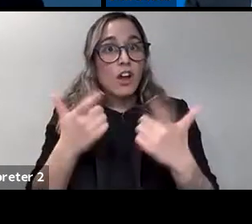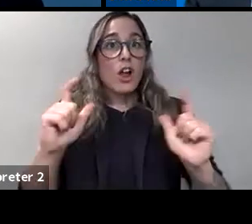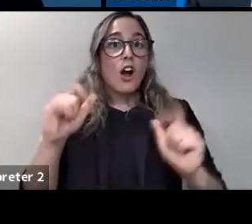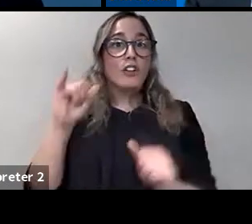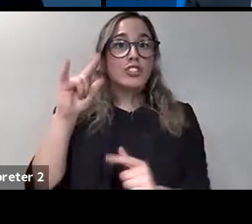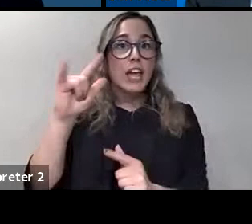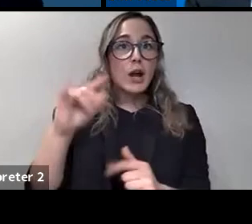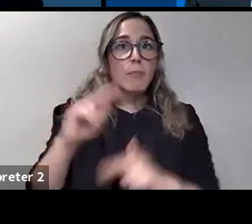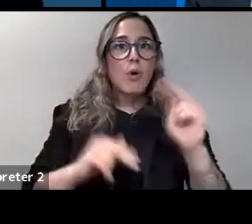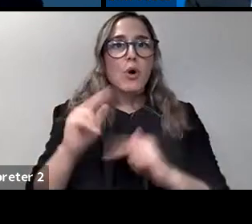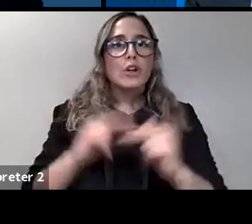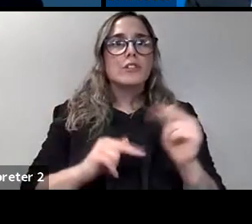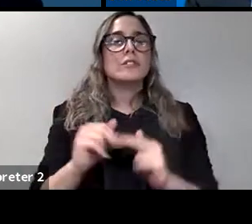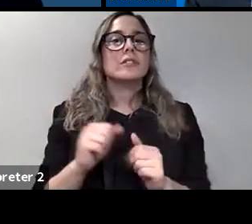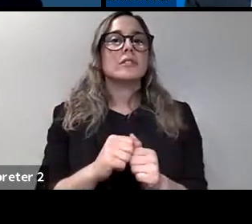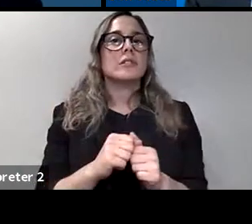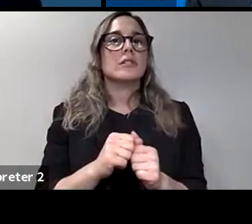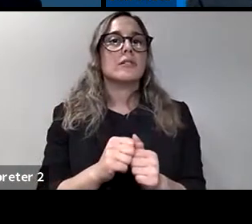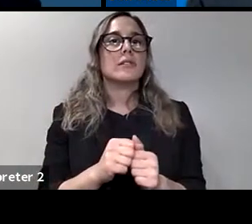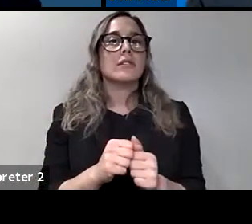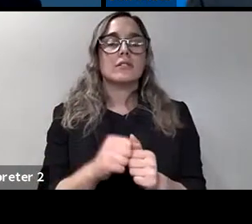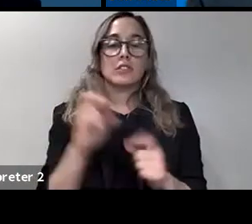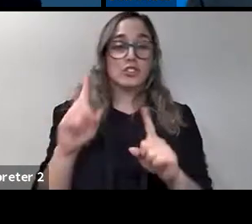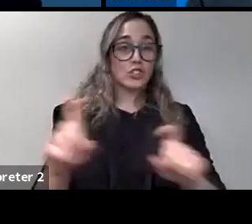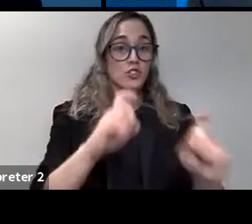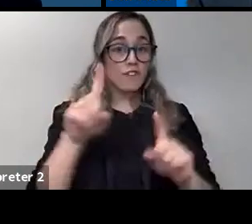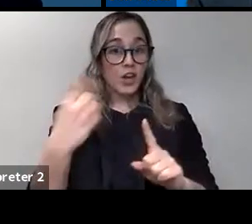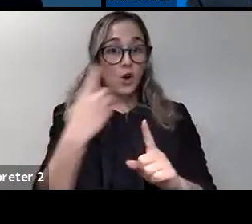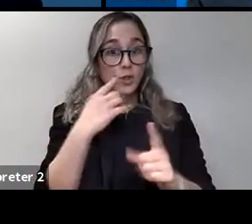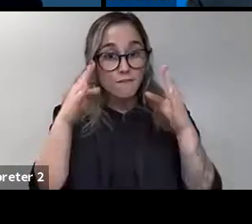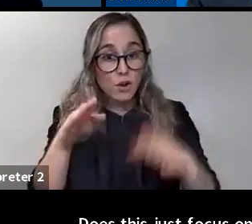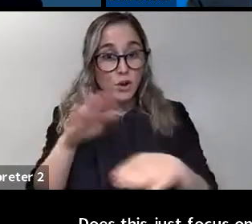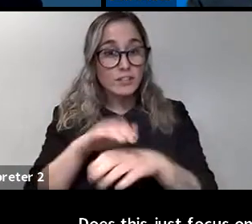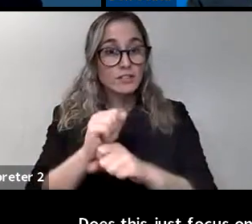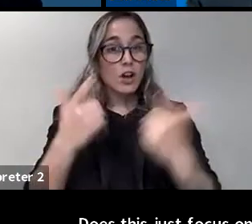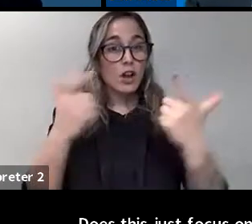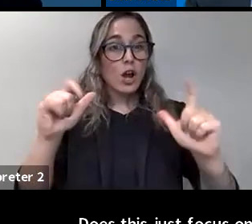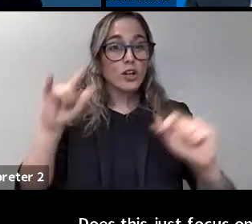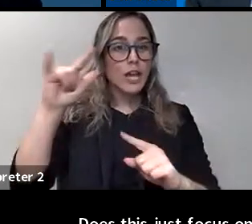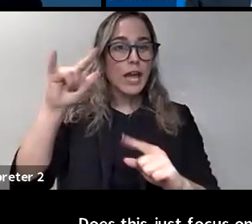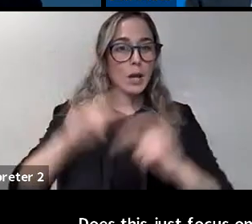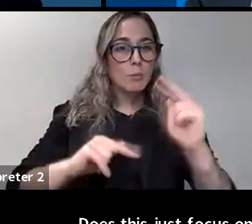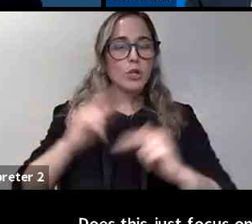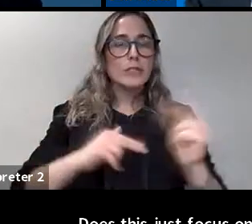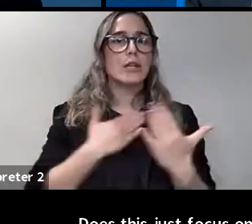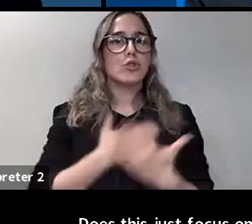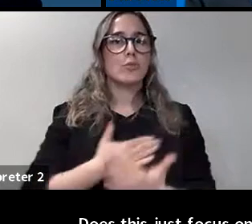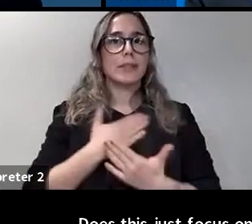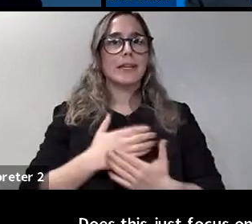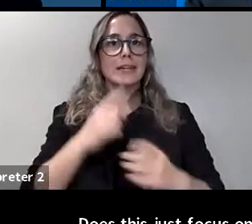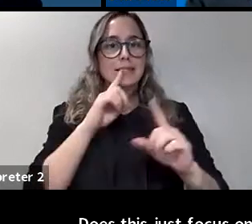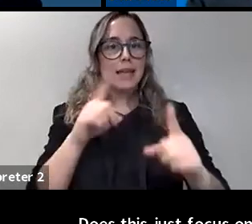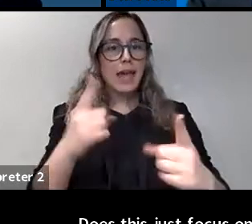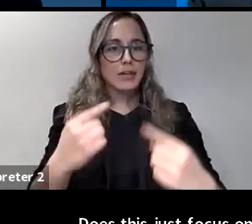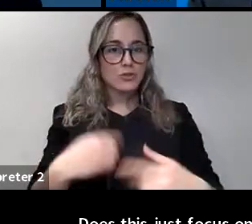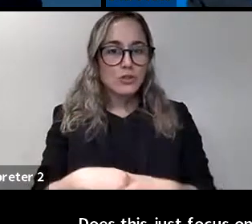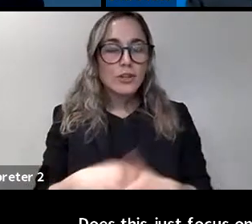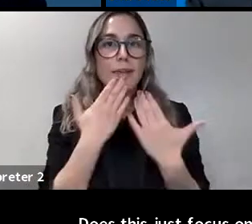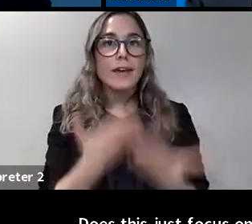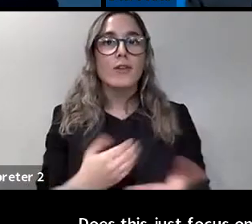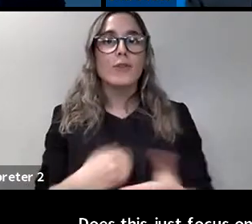this being the survey? Does the survey just focus on large airports? Can you please answer this question? Thank